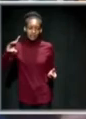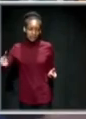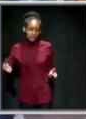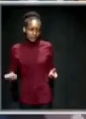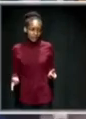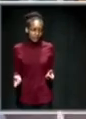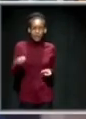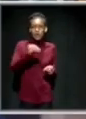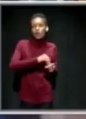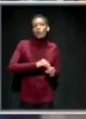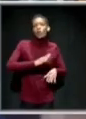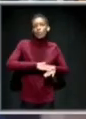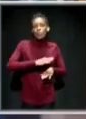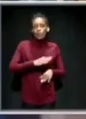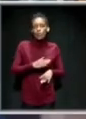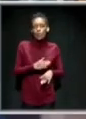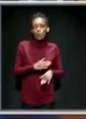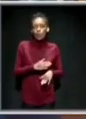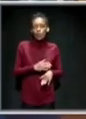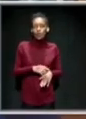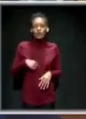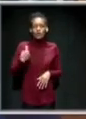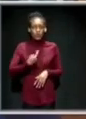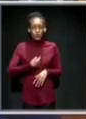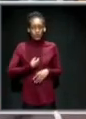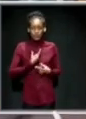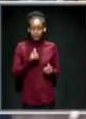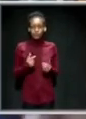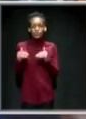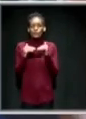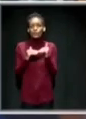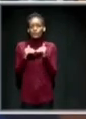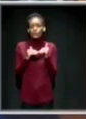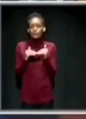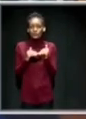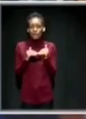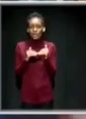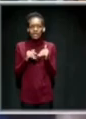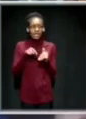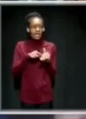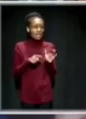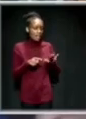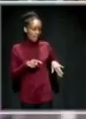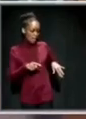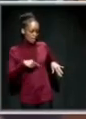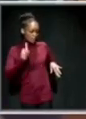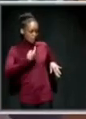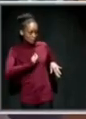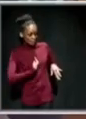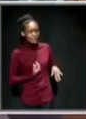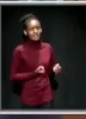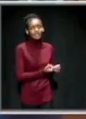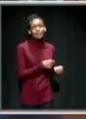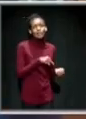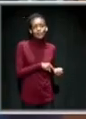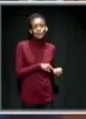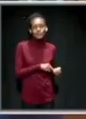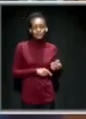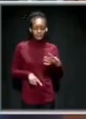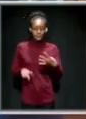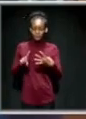be at the center of what we do, reaching those who are left behind. Then the third